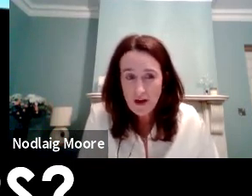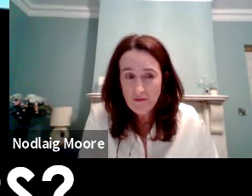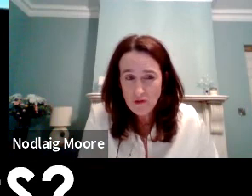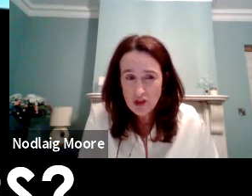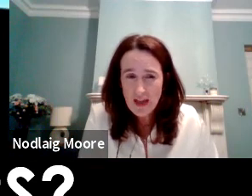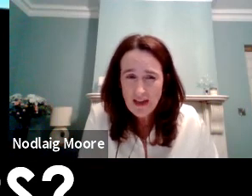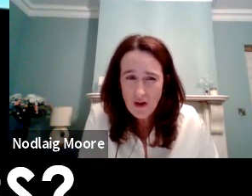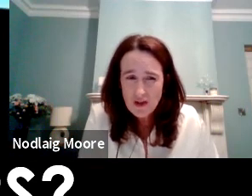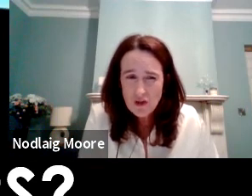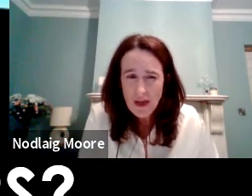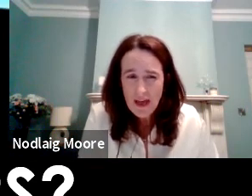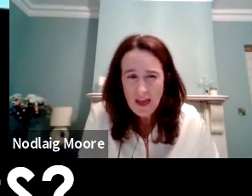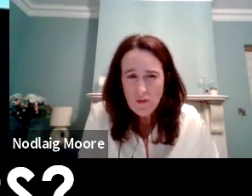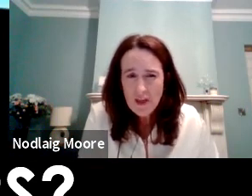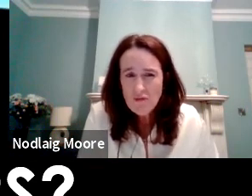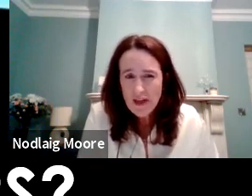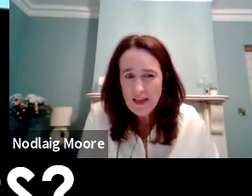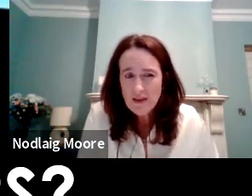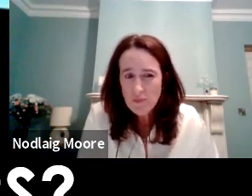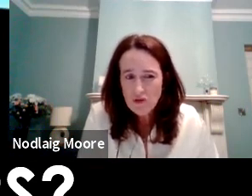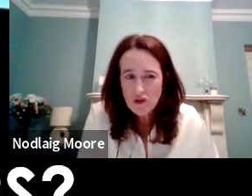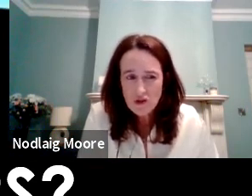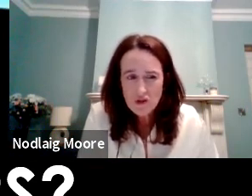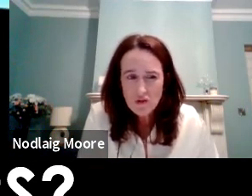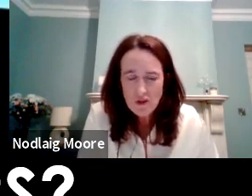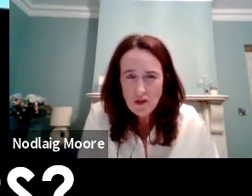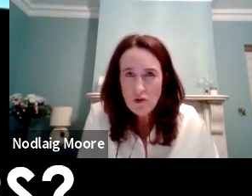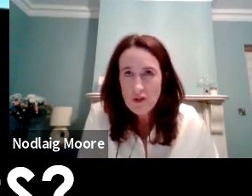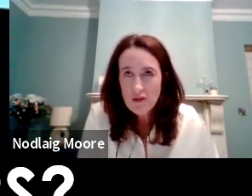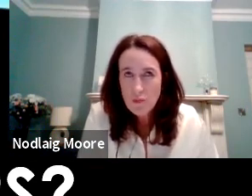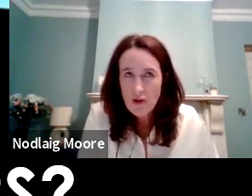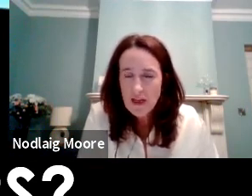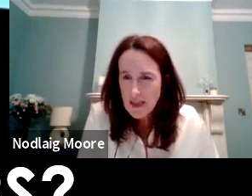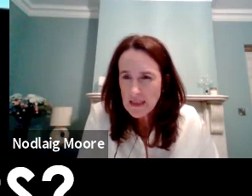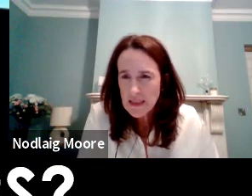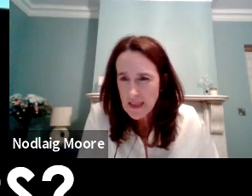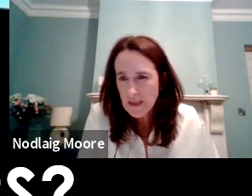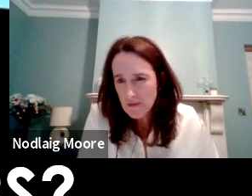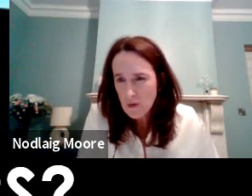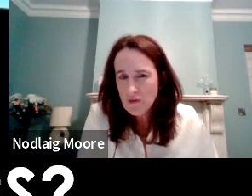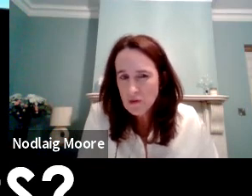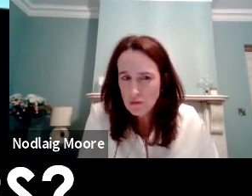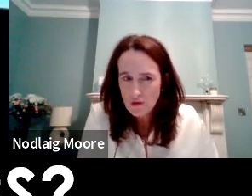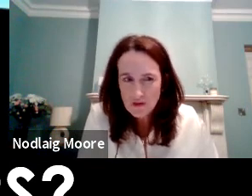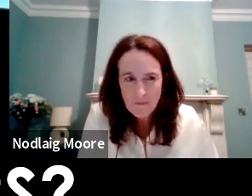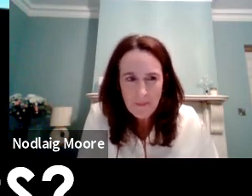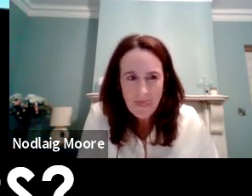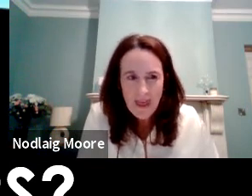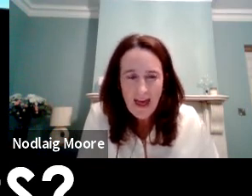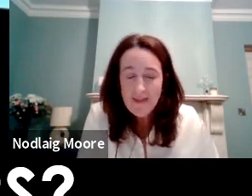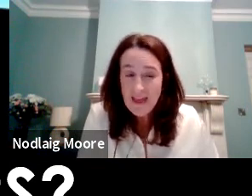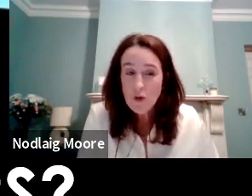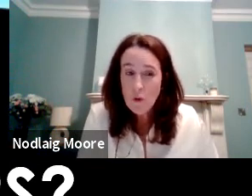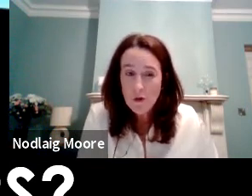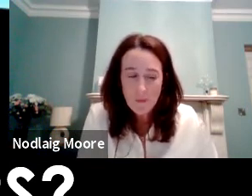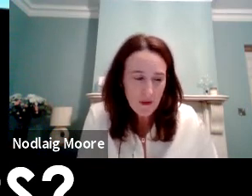for brain function. And also, if we can regulate the blood sugar. So, you know, the brain likes a steady flow of glucose.